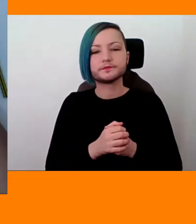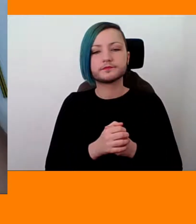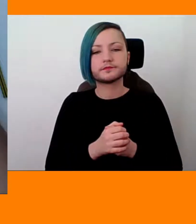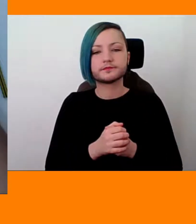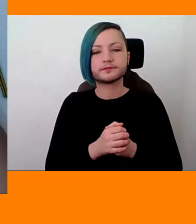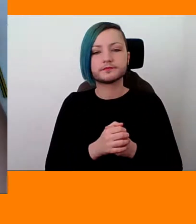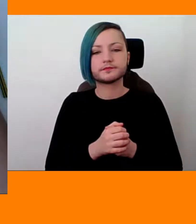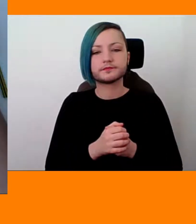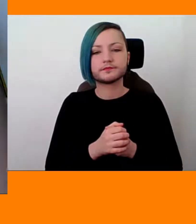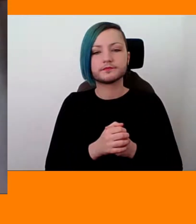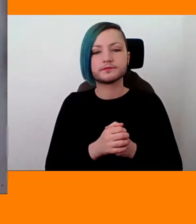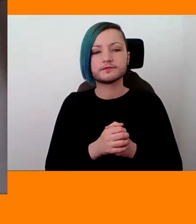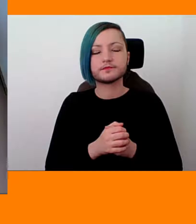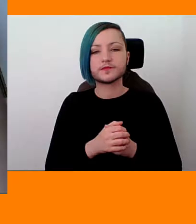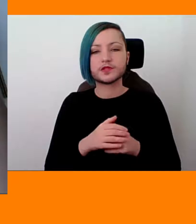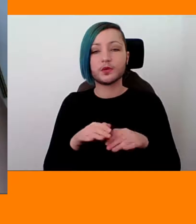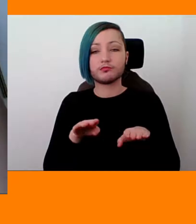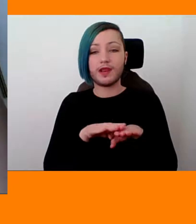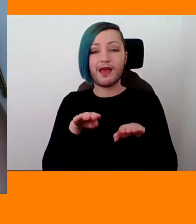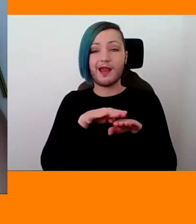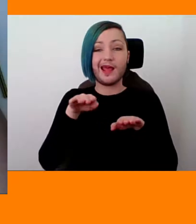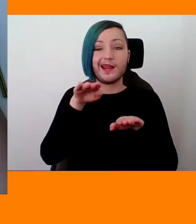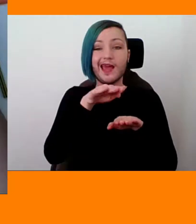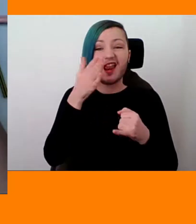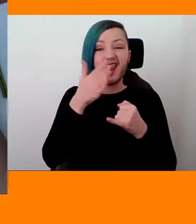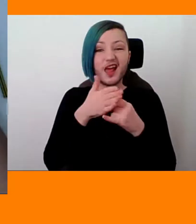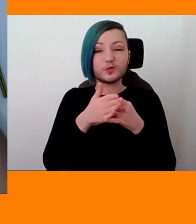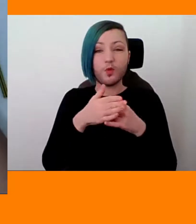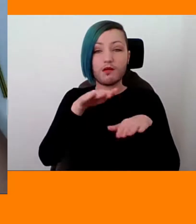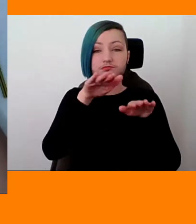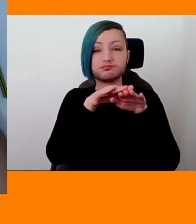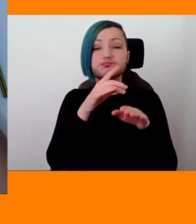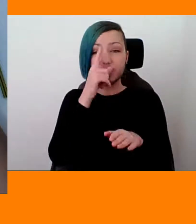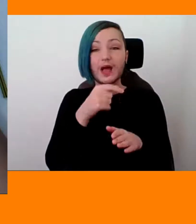because this is your last layer, you can push down quite hard.